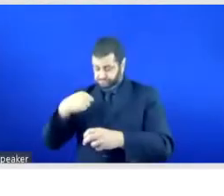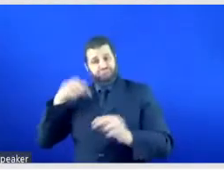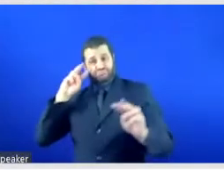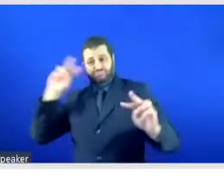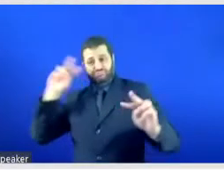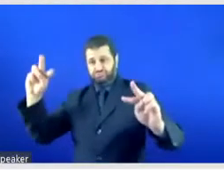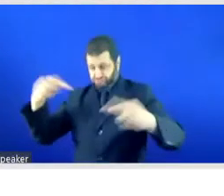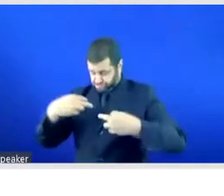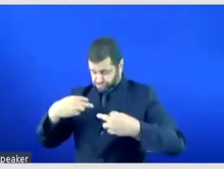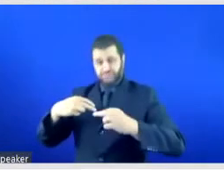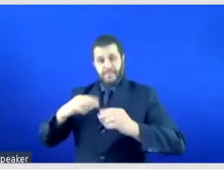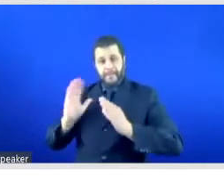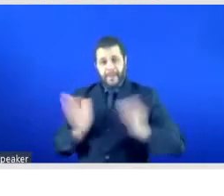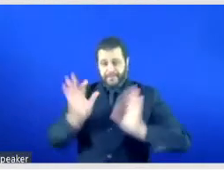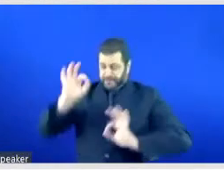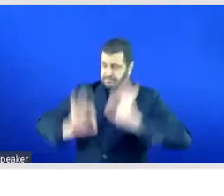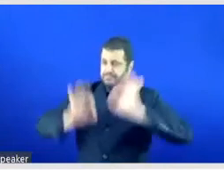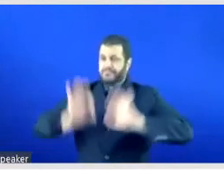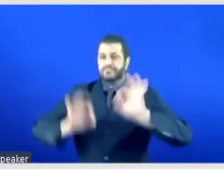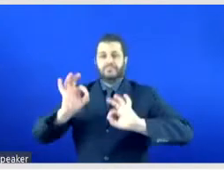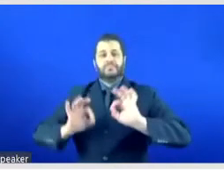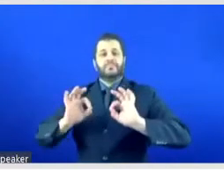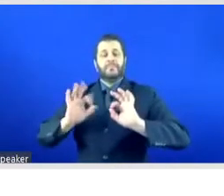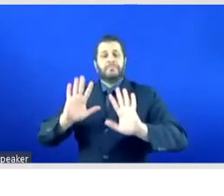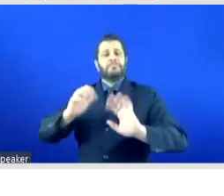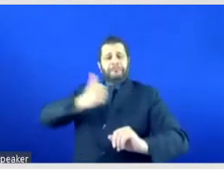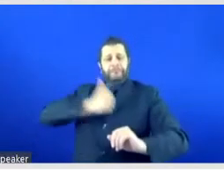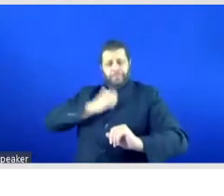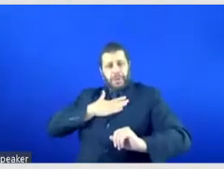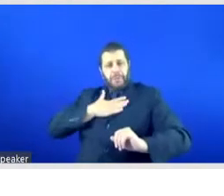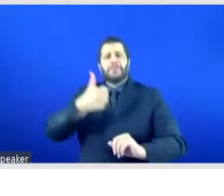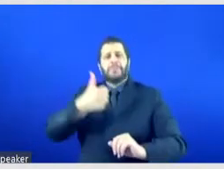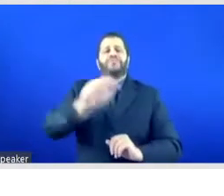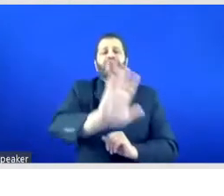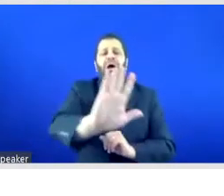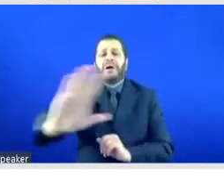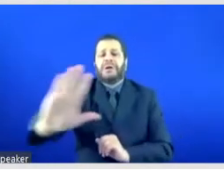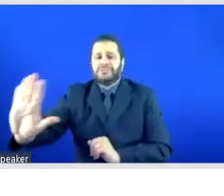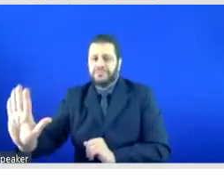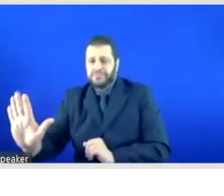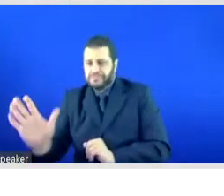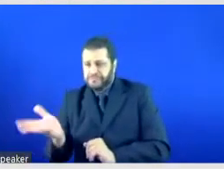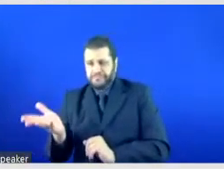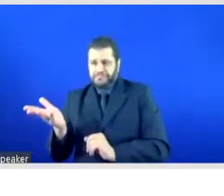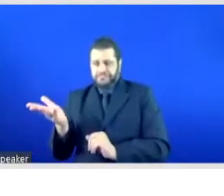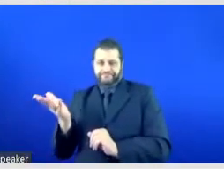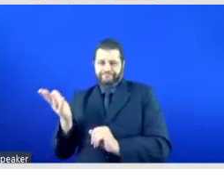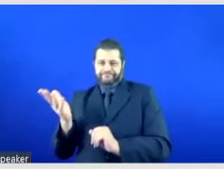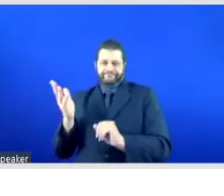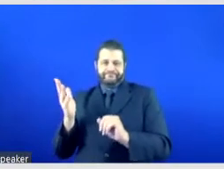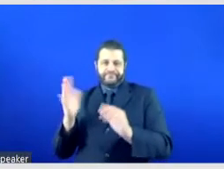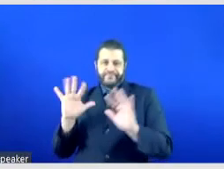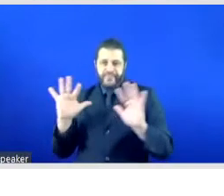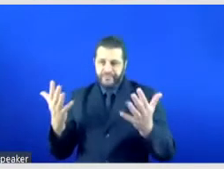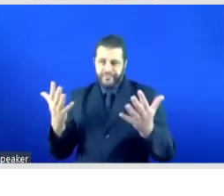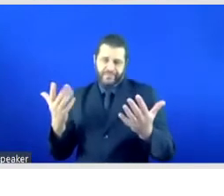so important. I'm not going to take my full 3 minutes because I think we're a little bit running short of time. I'm just going to say that I often